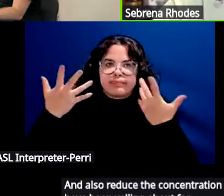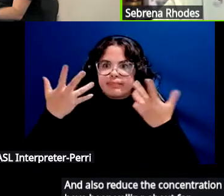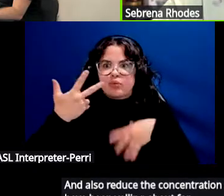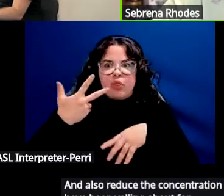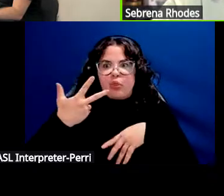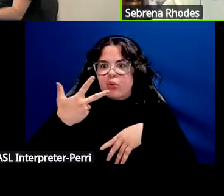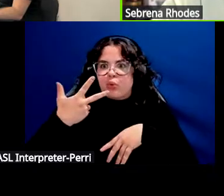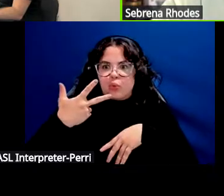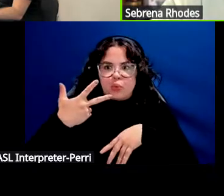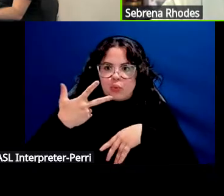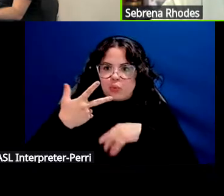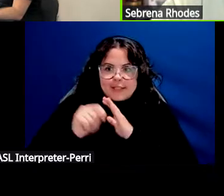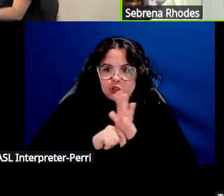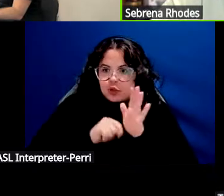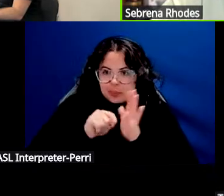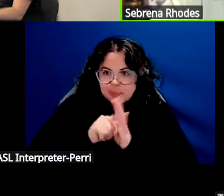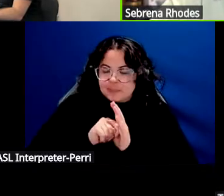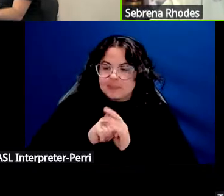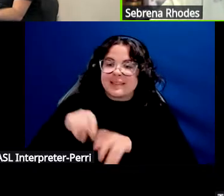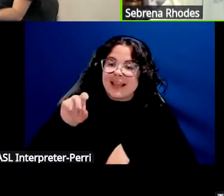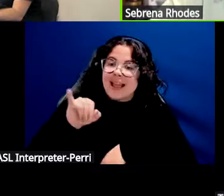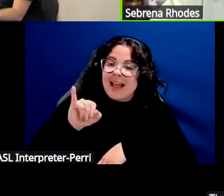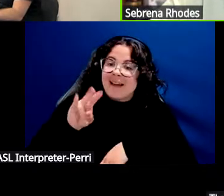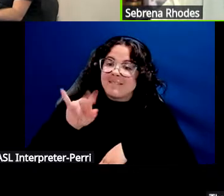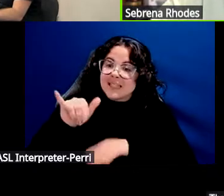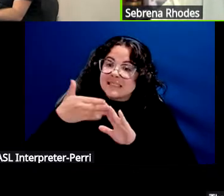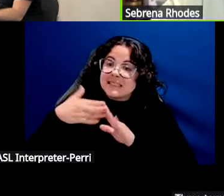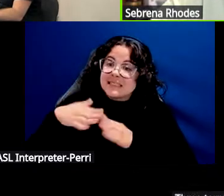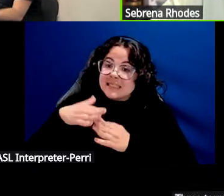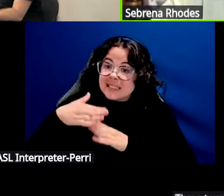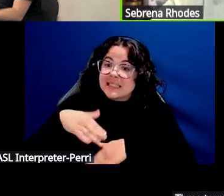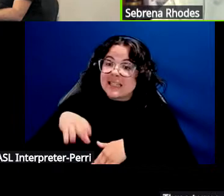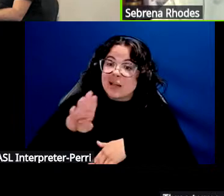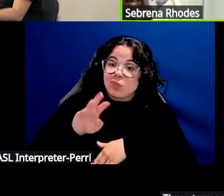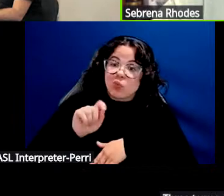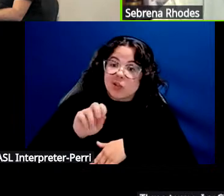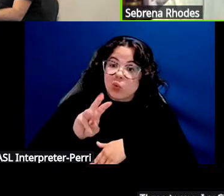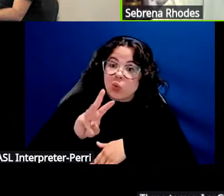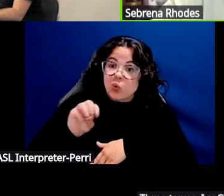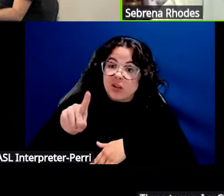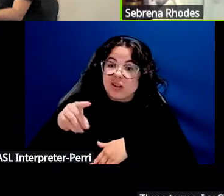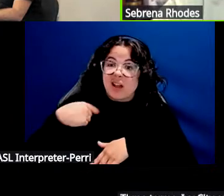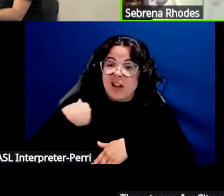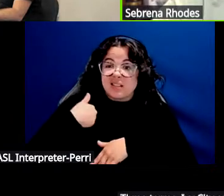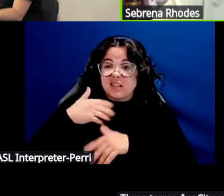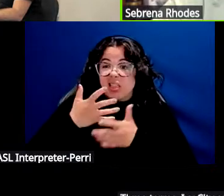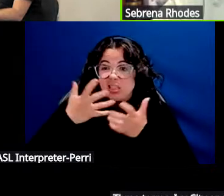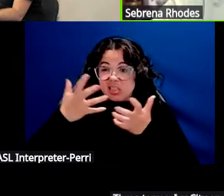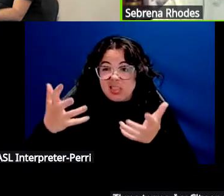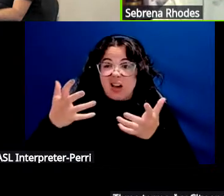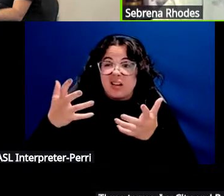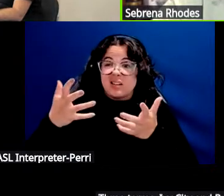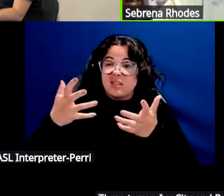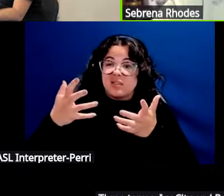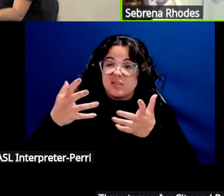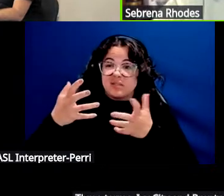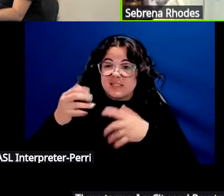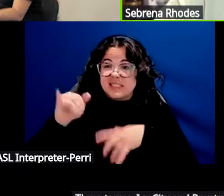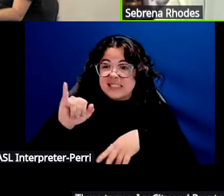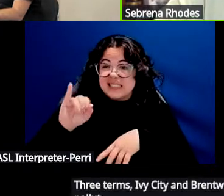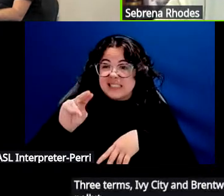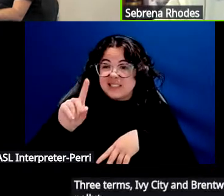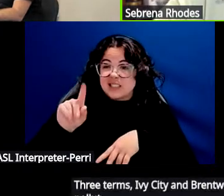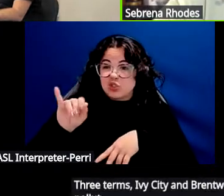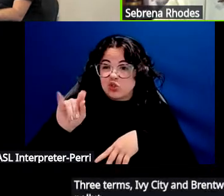3 terms, Ivy City and Brentwood bears the brunt of all of the industrial polluters,